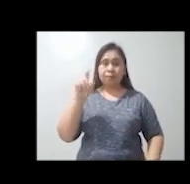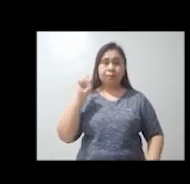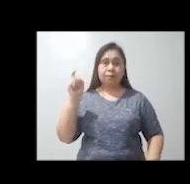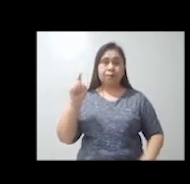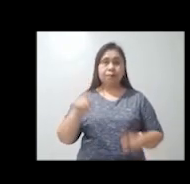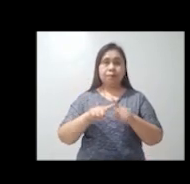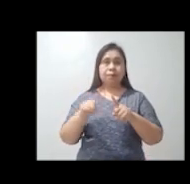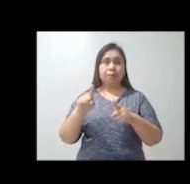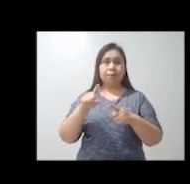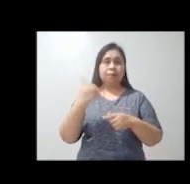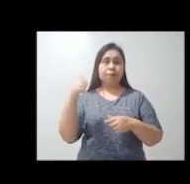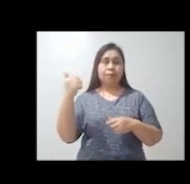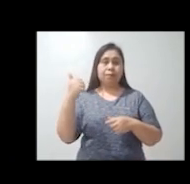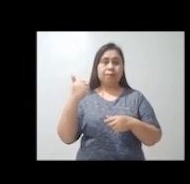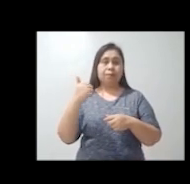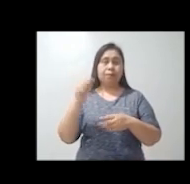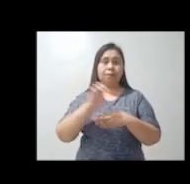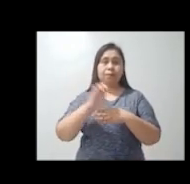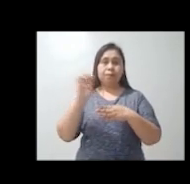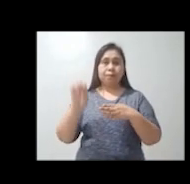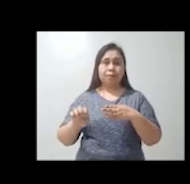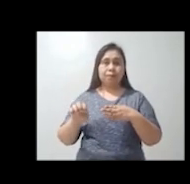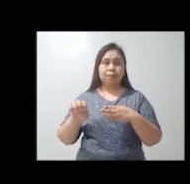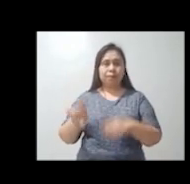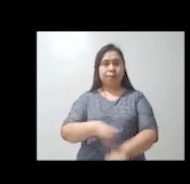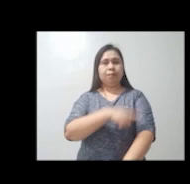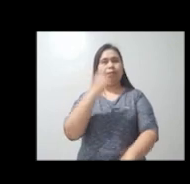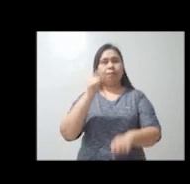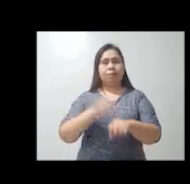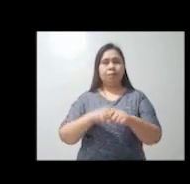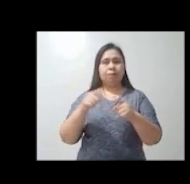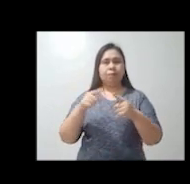however, takes a little time before it warms up.